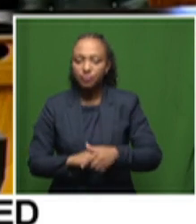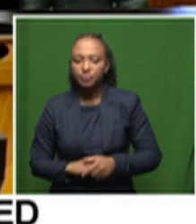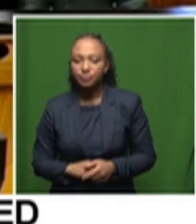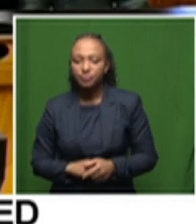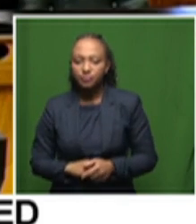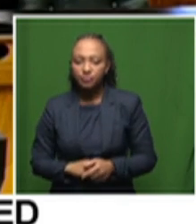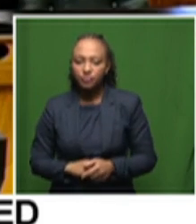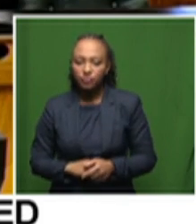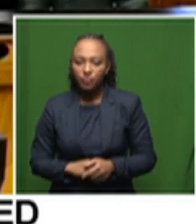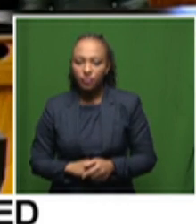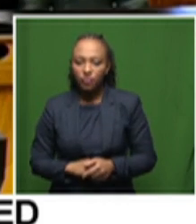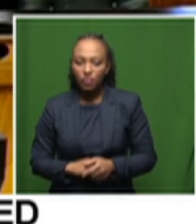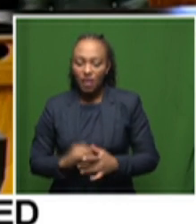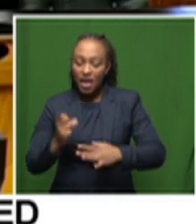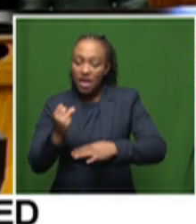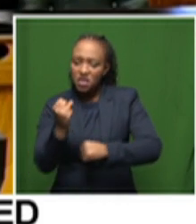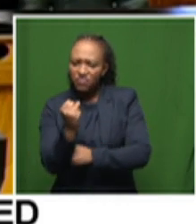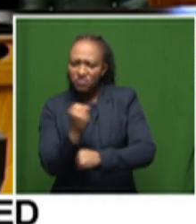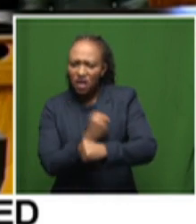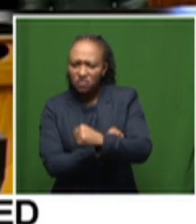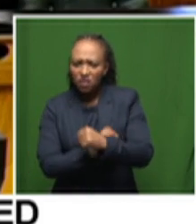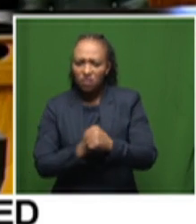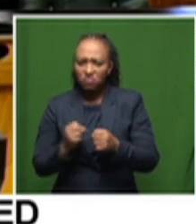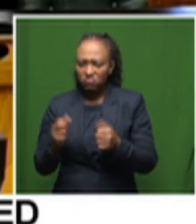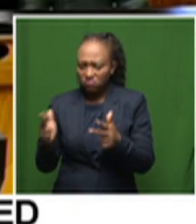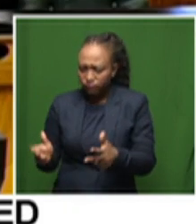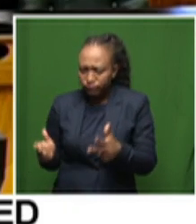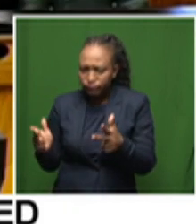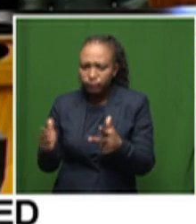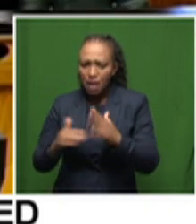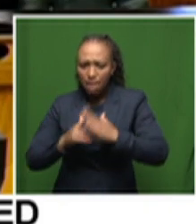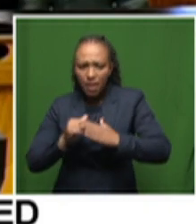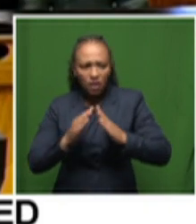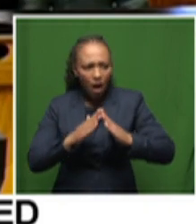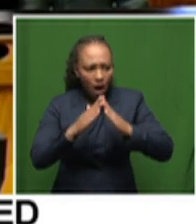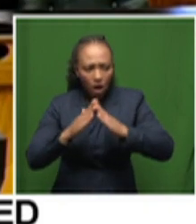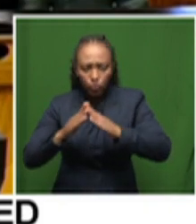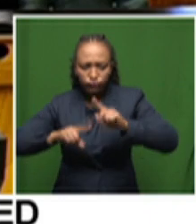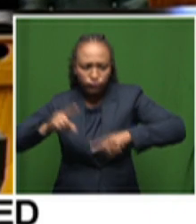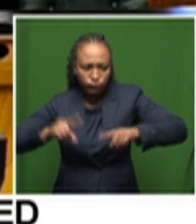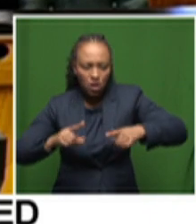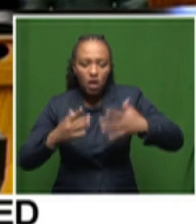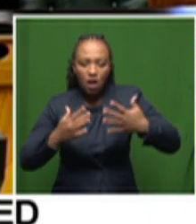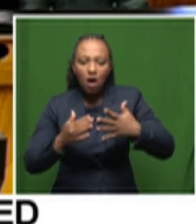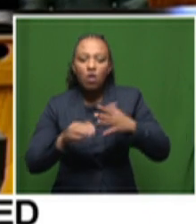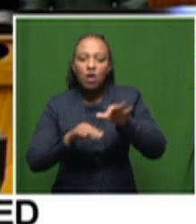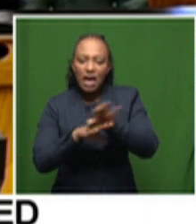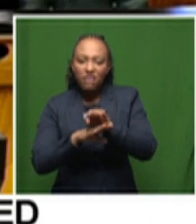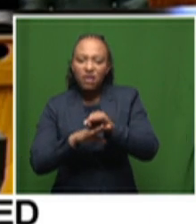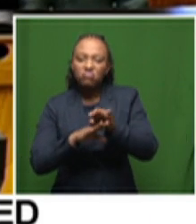Infrastructure and structural reforms are at the center of the recovery plan.